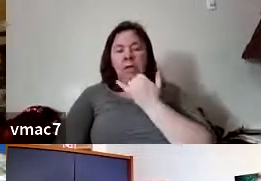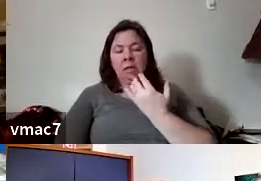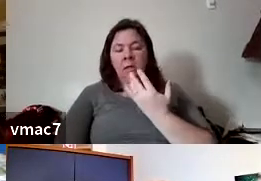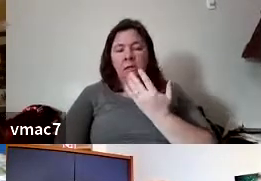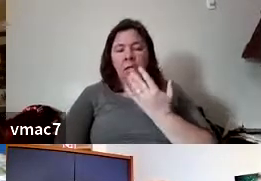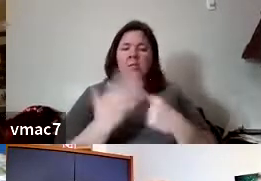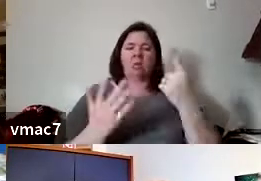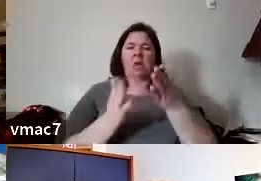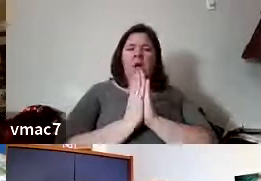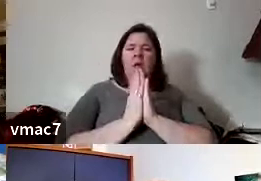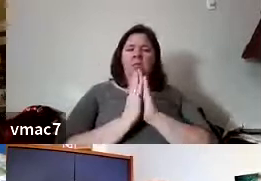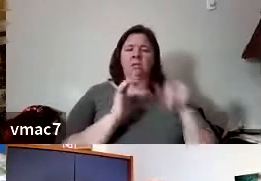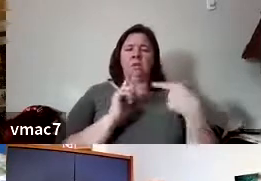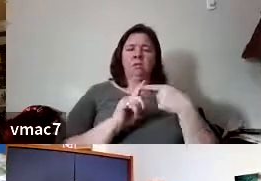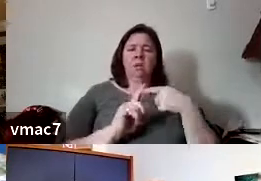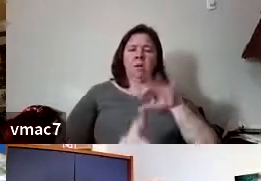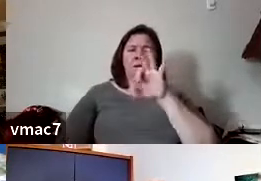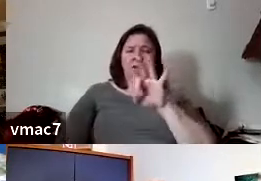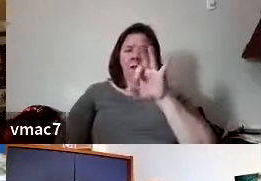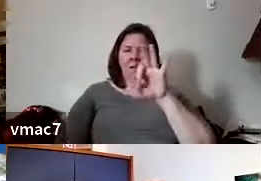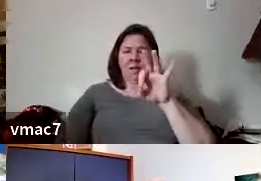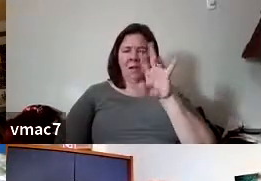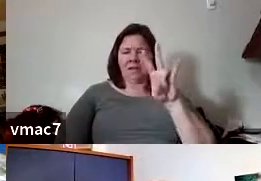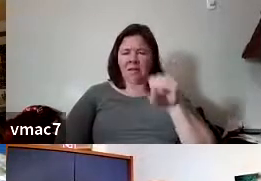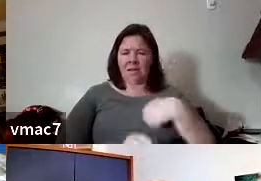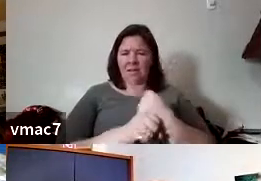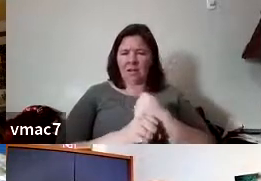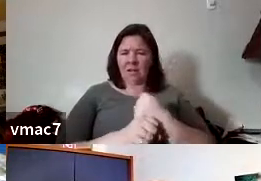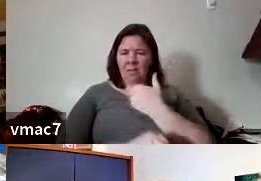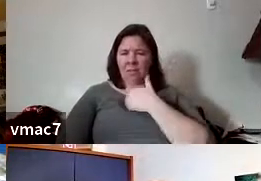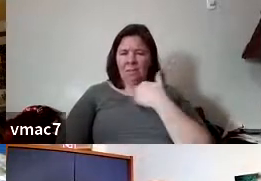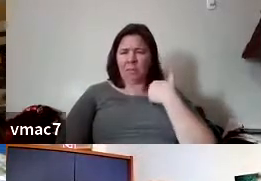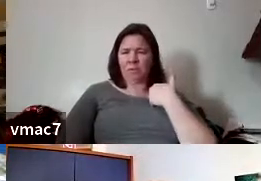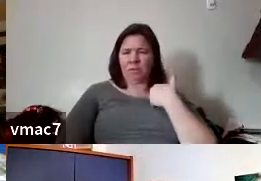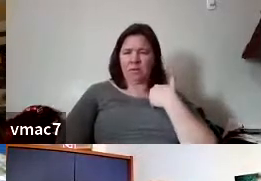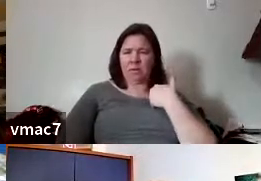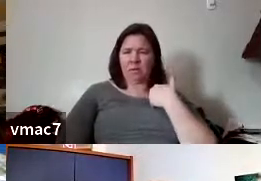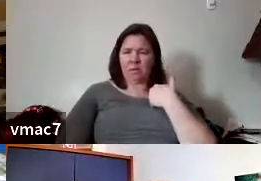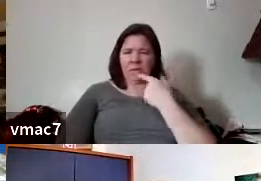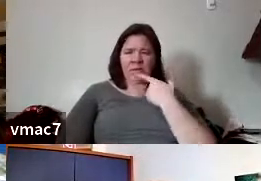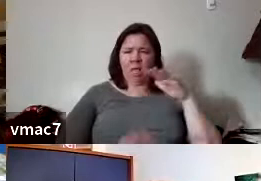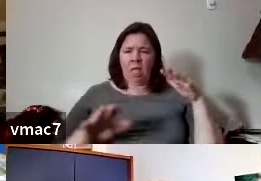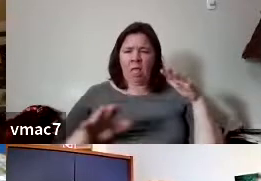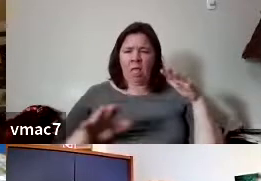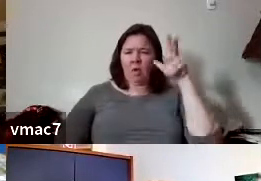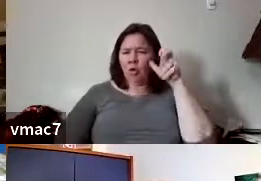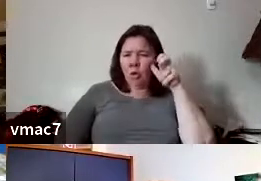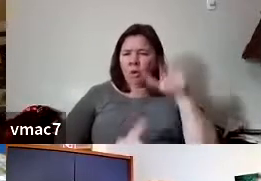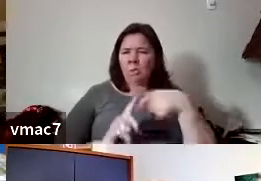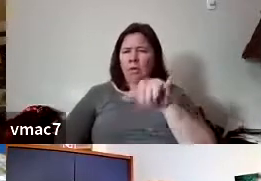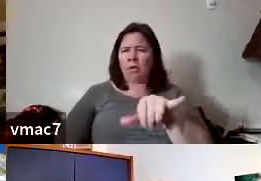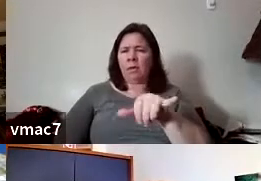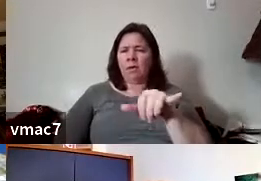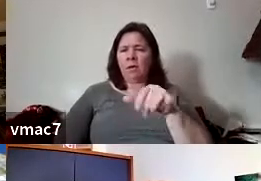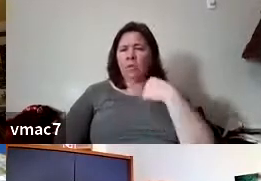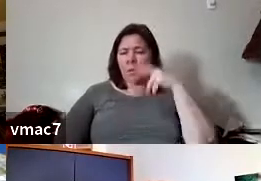Somebody asked about the $9.97 yearly membership. And they said they hadn't heard about that before, but we've been